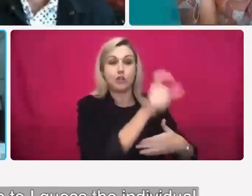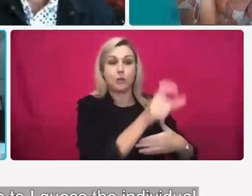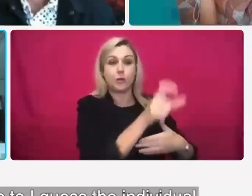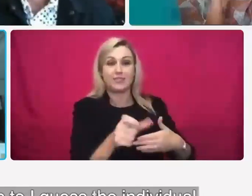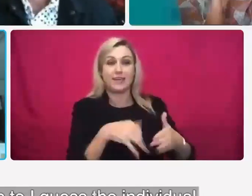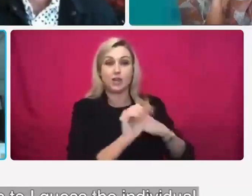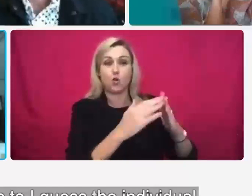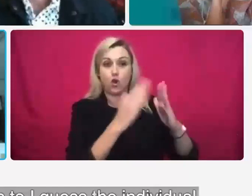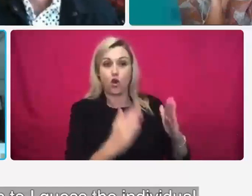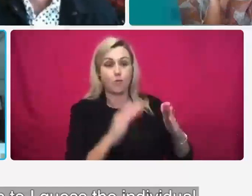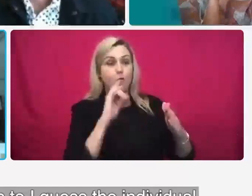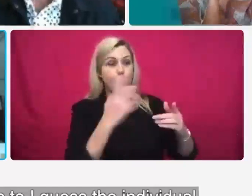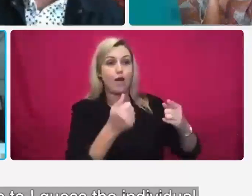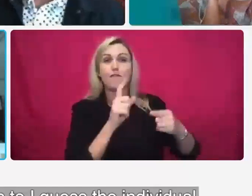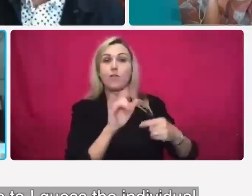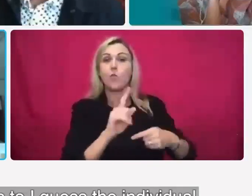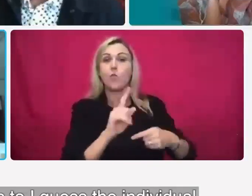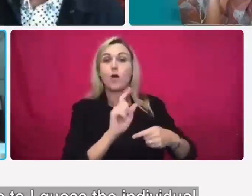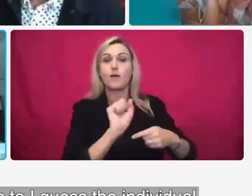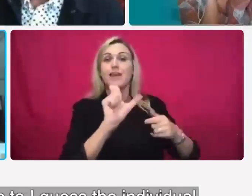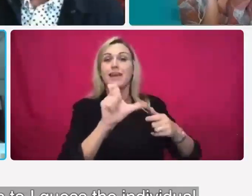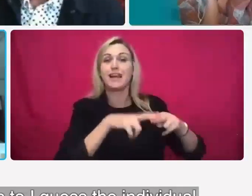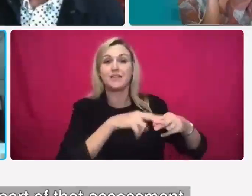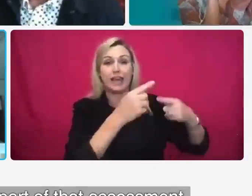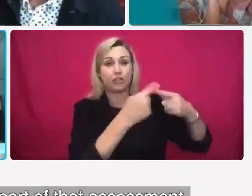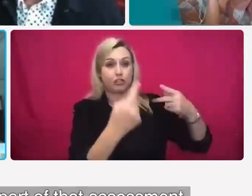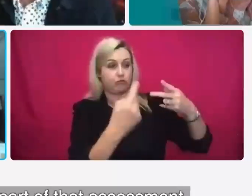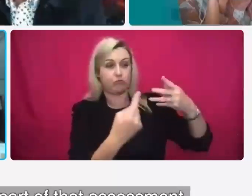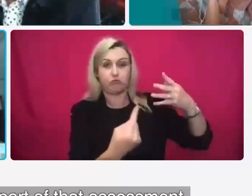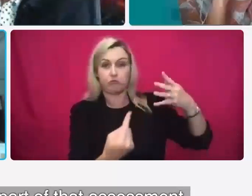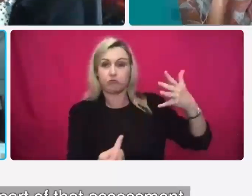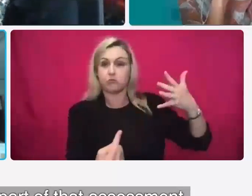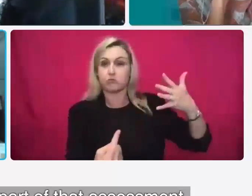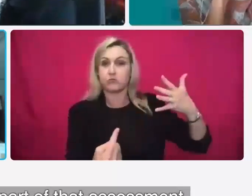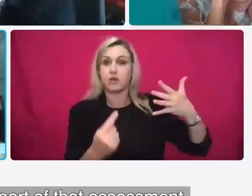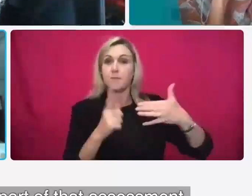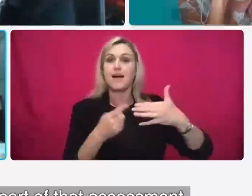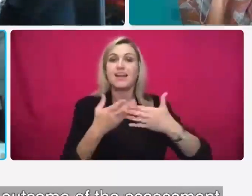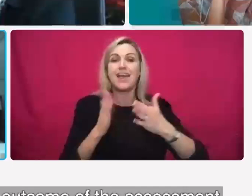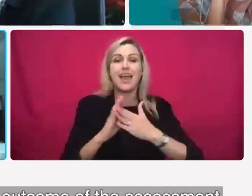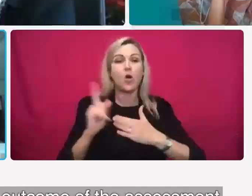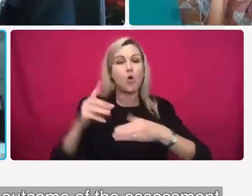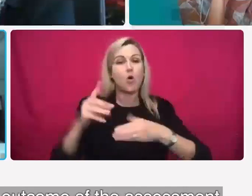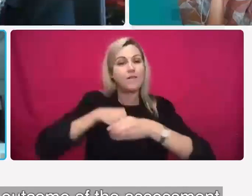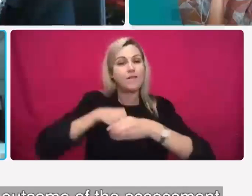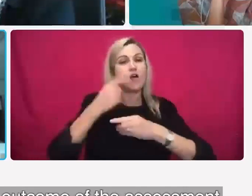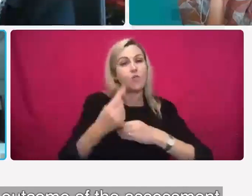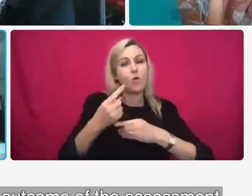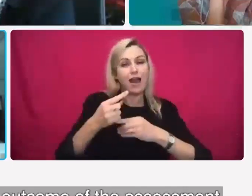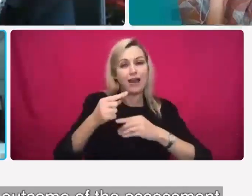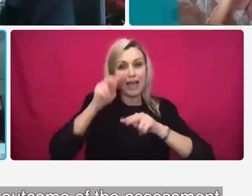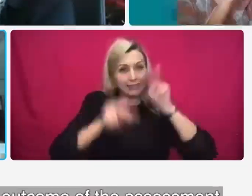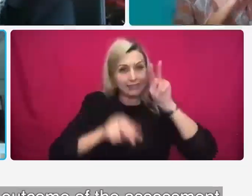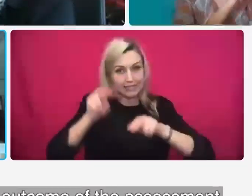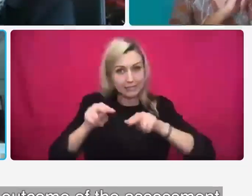You won't have access to, I guess, the individual results that make up part of that assessment. You'll have access